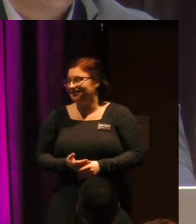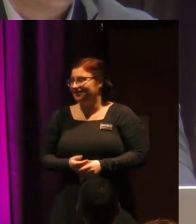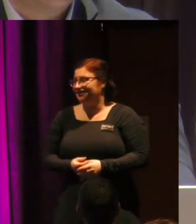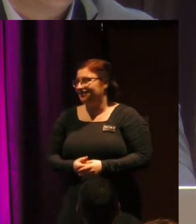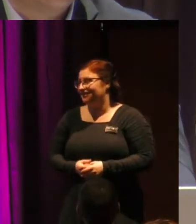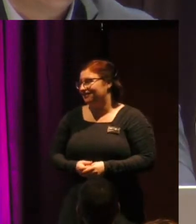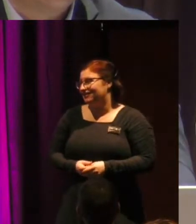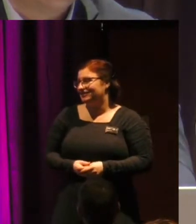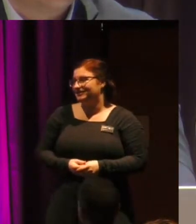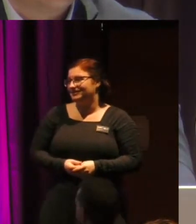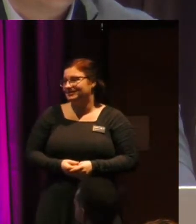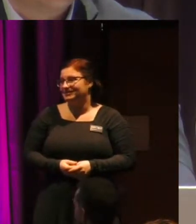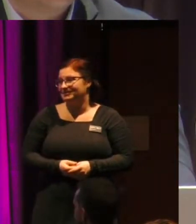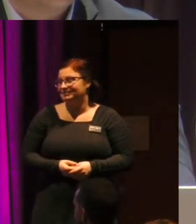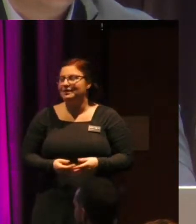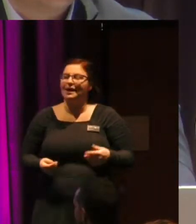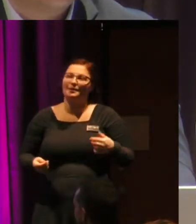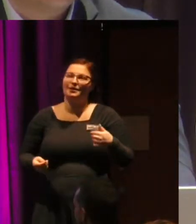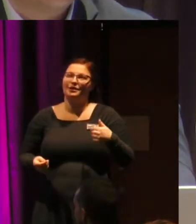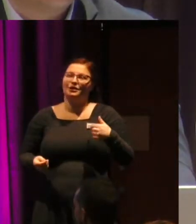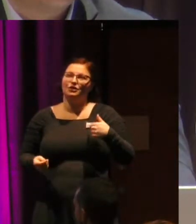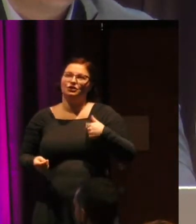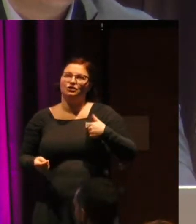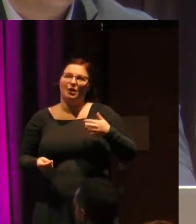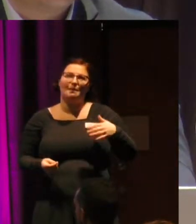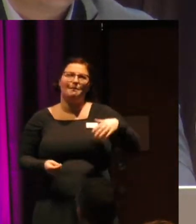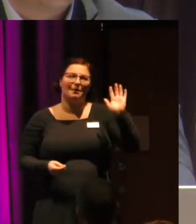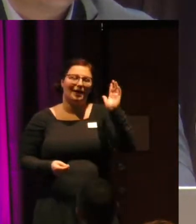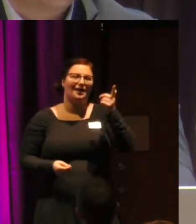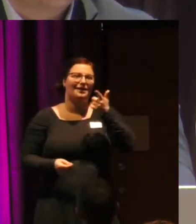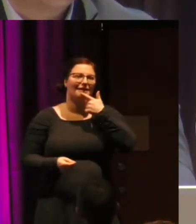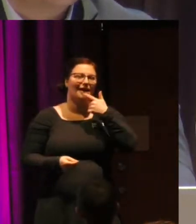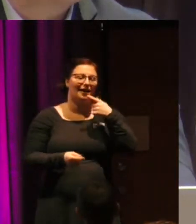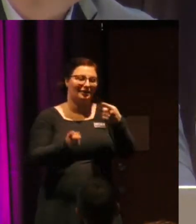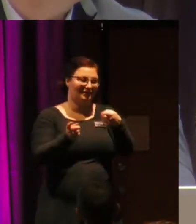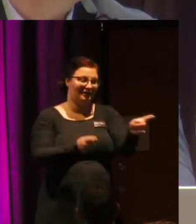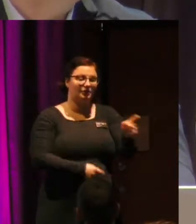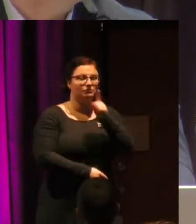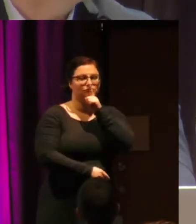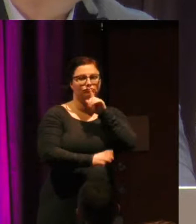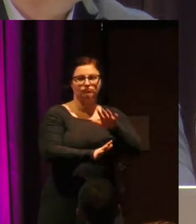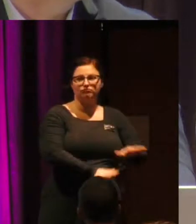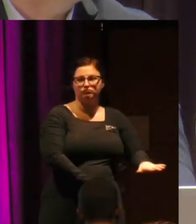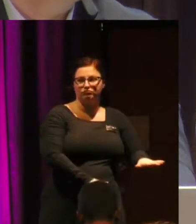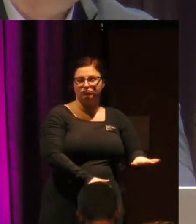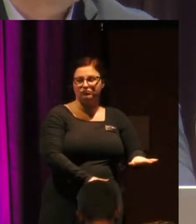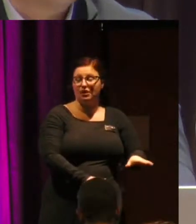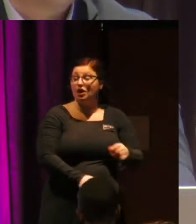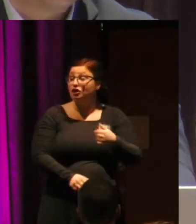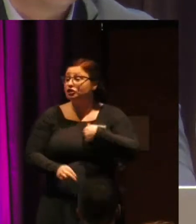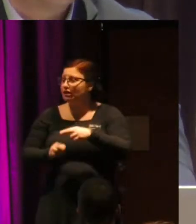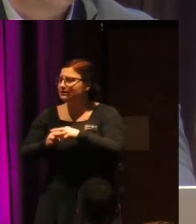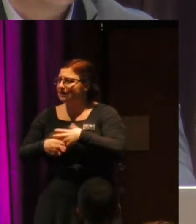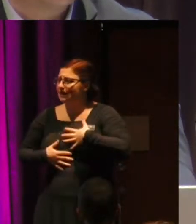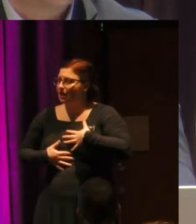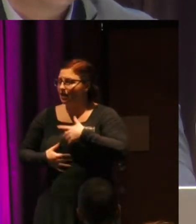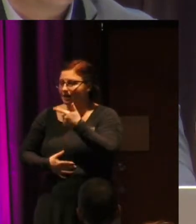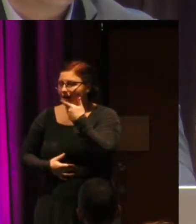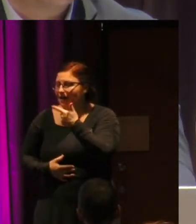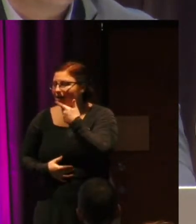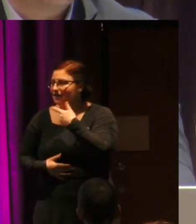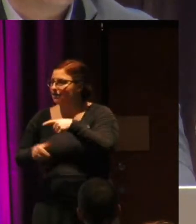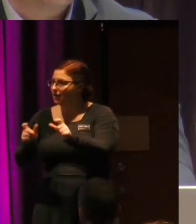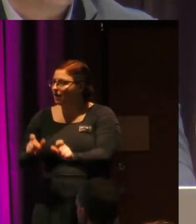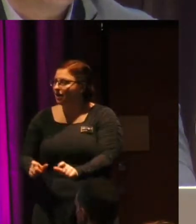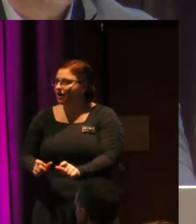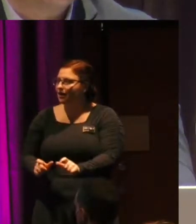And yeah, I'm not scared. I'm more scared of the silence. If I feel scared, if I feel fear, then